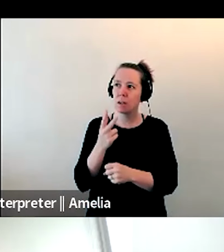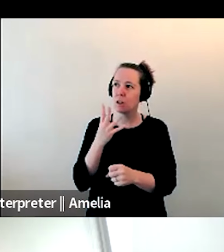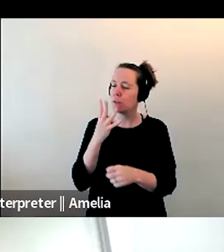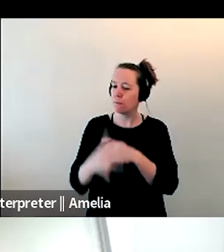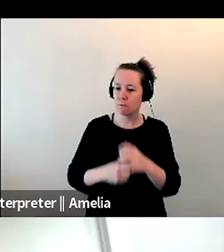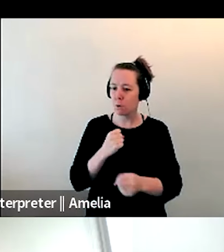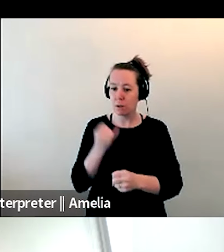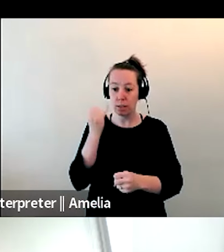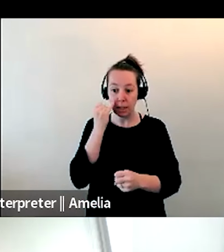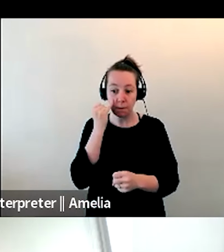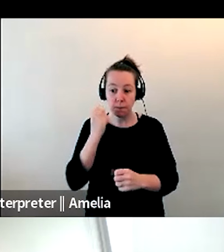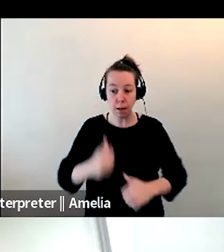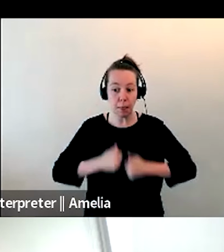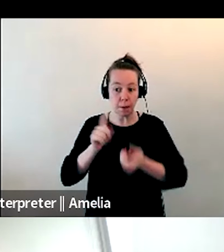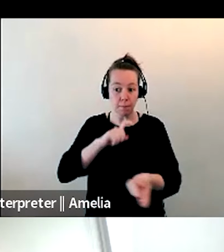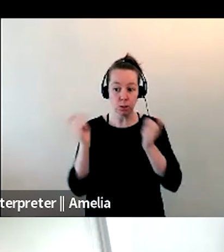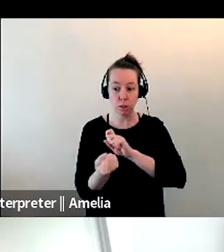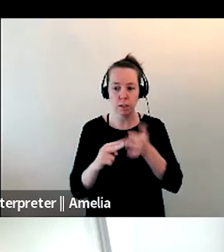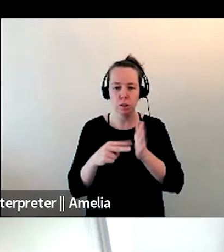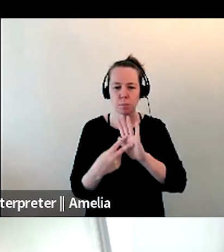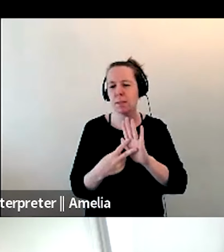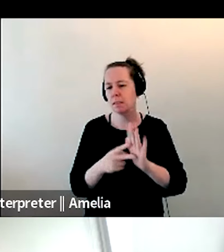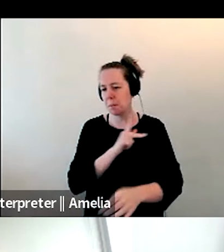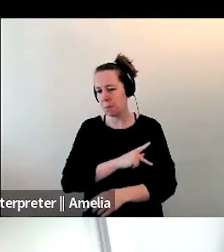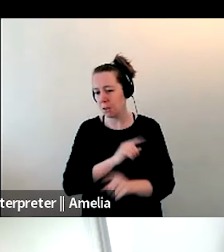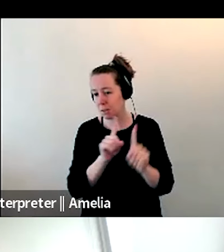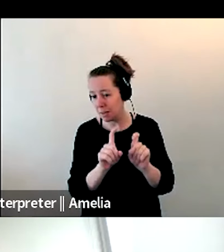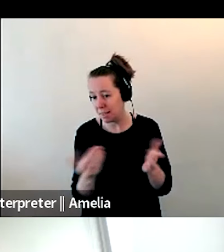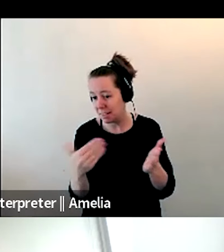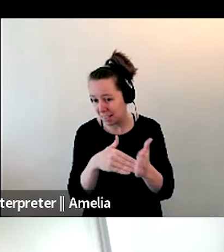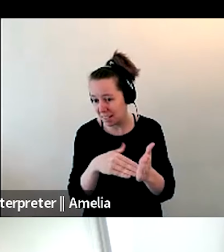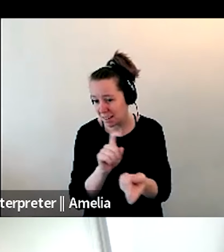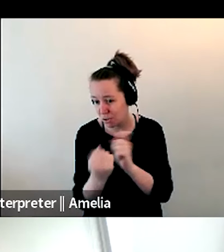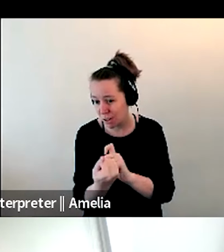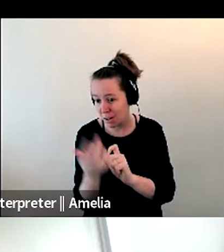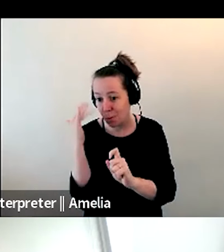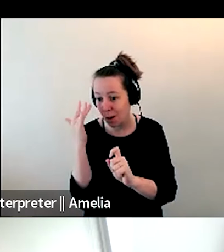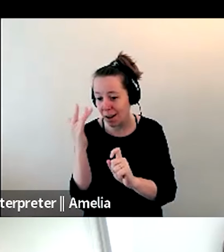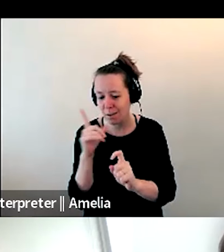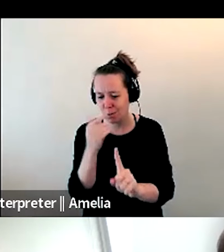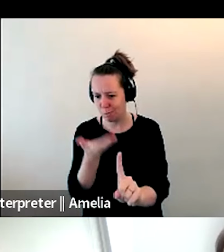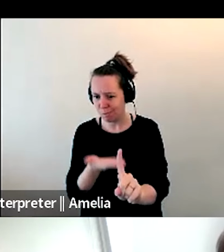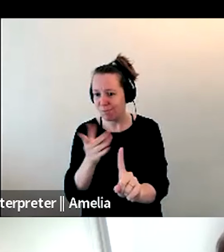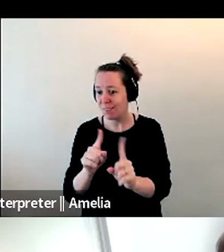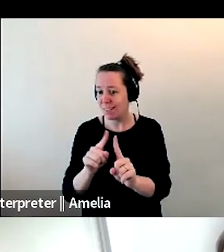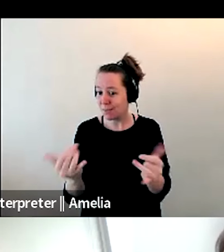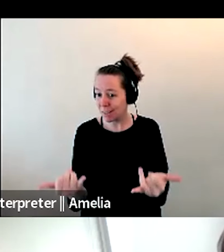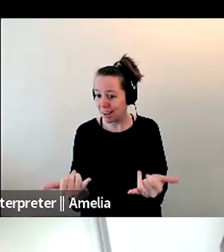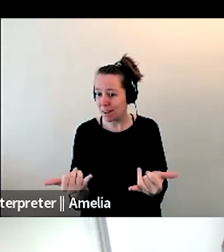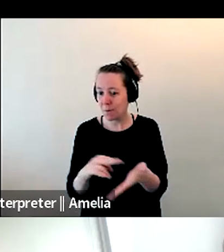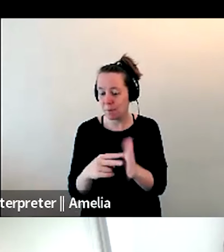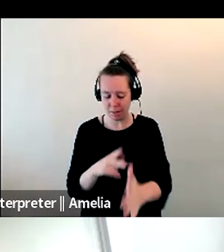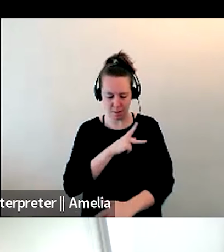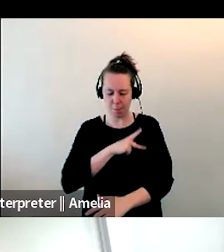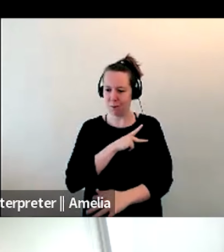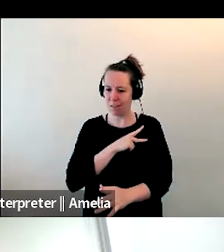your life, it is recommended you to take the test again, because it can have drastic changes in your personality